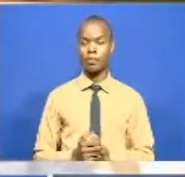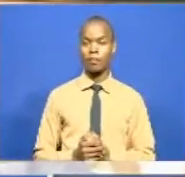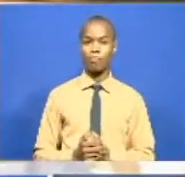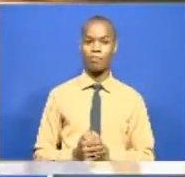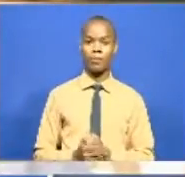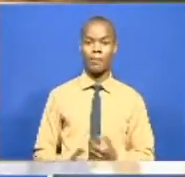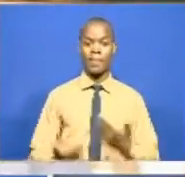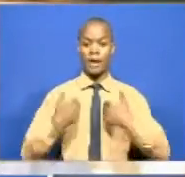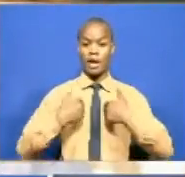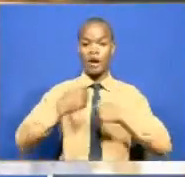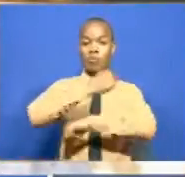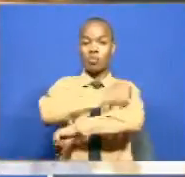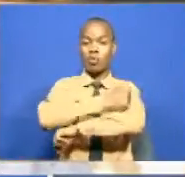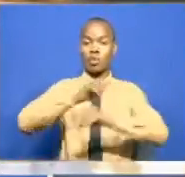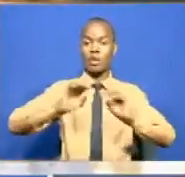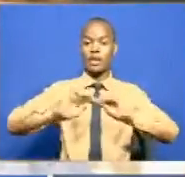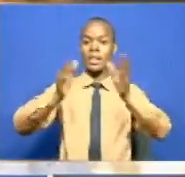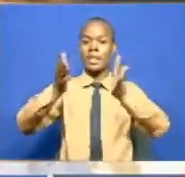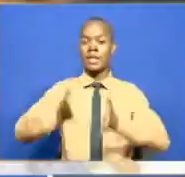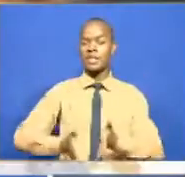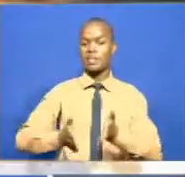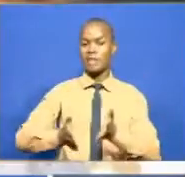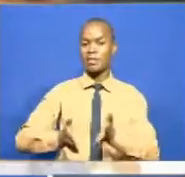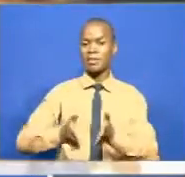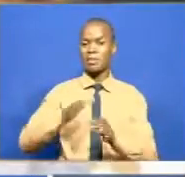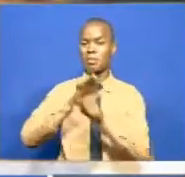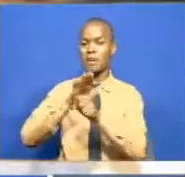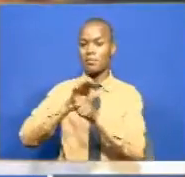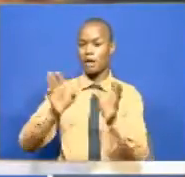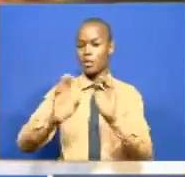the staff complement or establishment that has been approved.